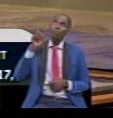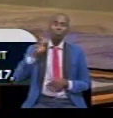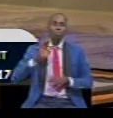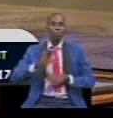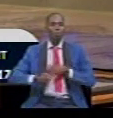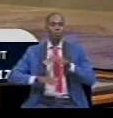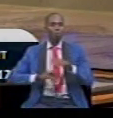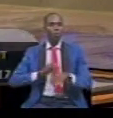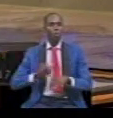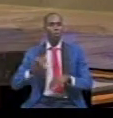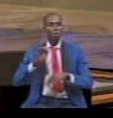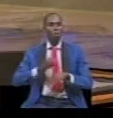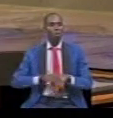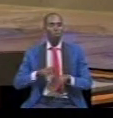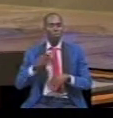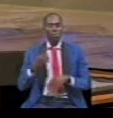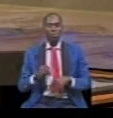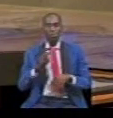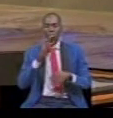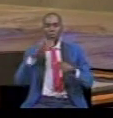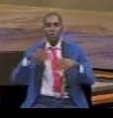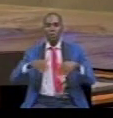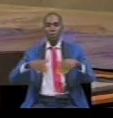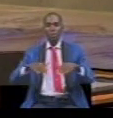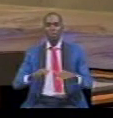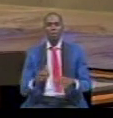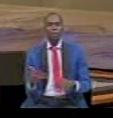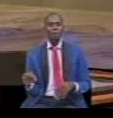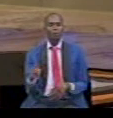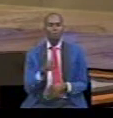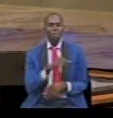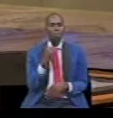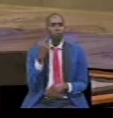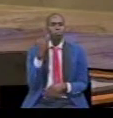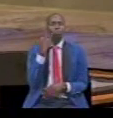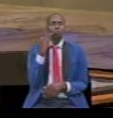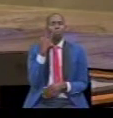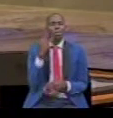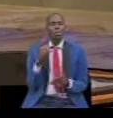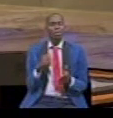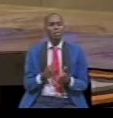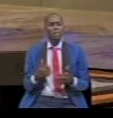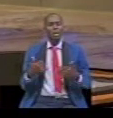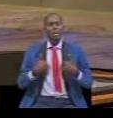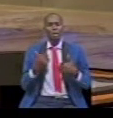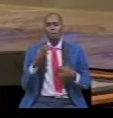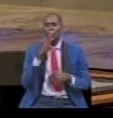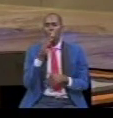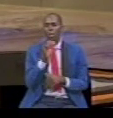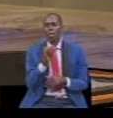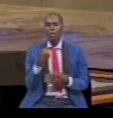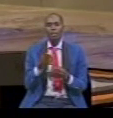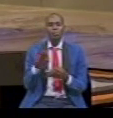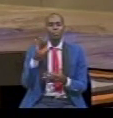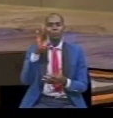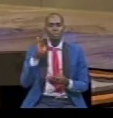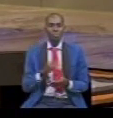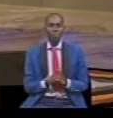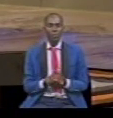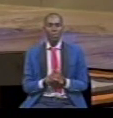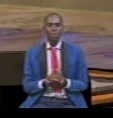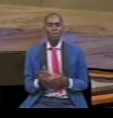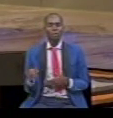walking upon the sea, they supposed it had been a spirit.